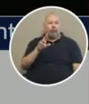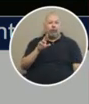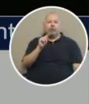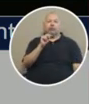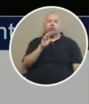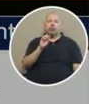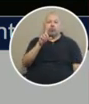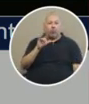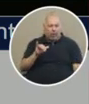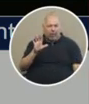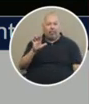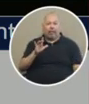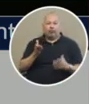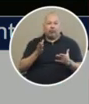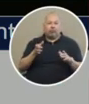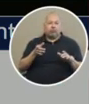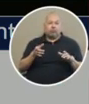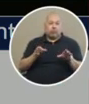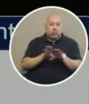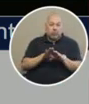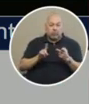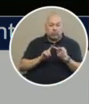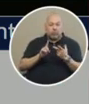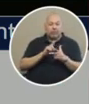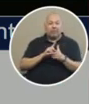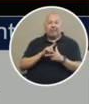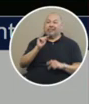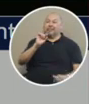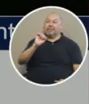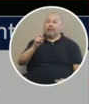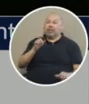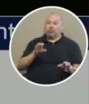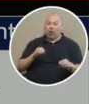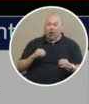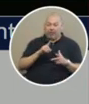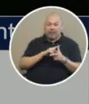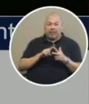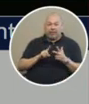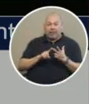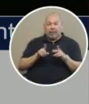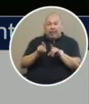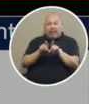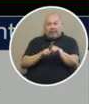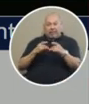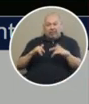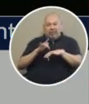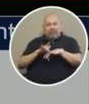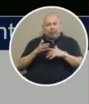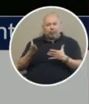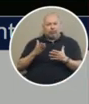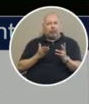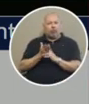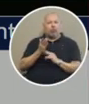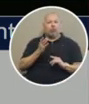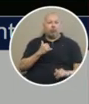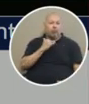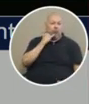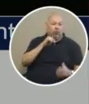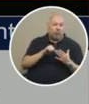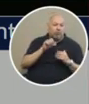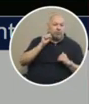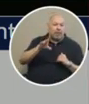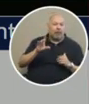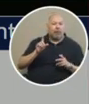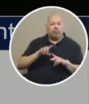Again, another office that was closed late last week, the tax office. However, I want to point out that there's still available service through phone, mail, and